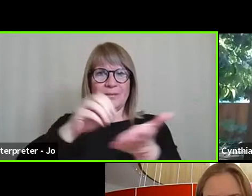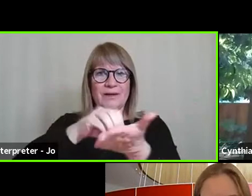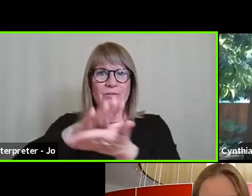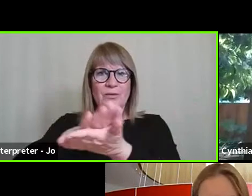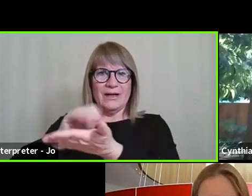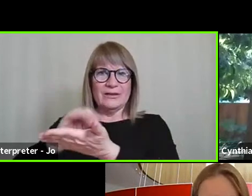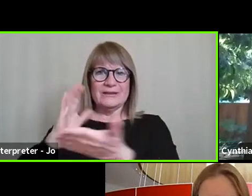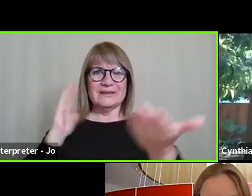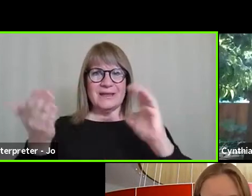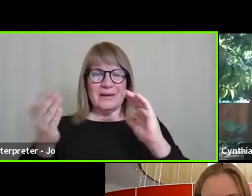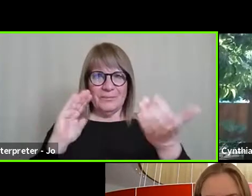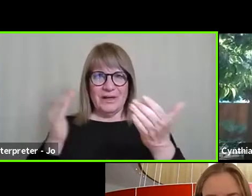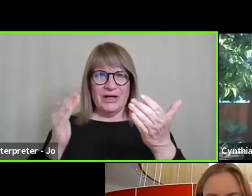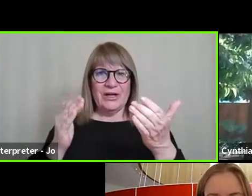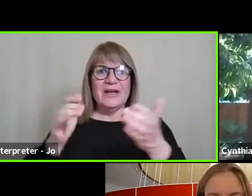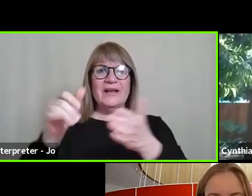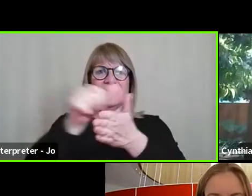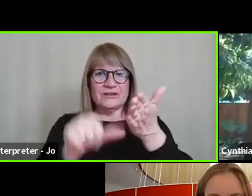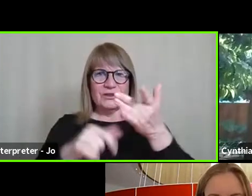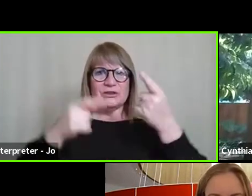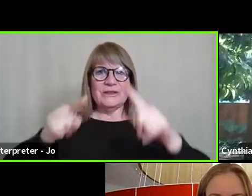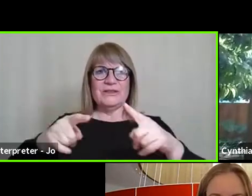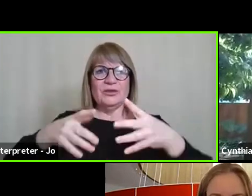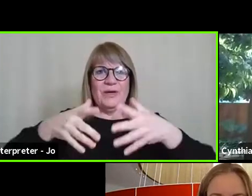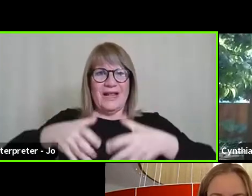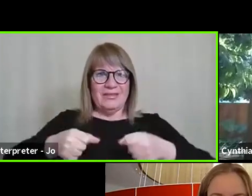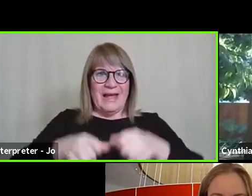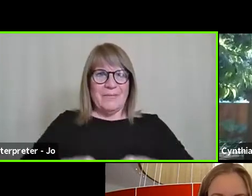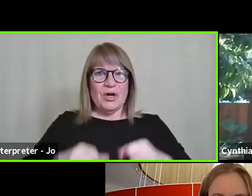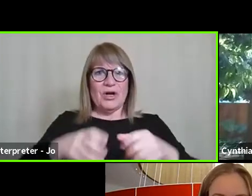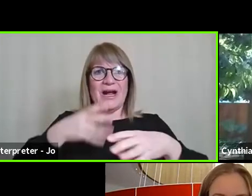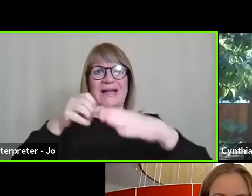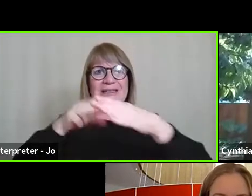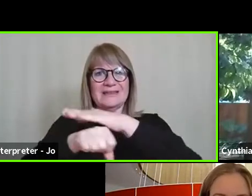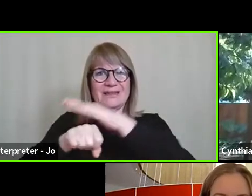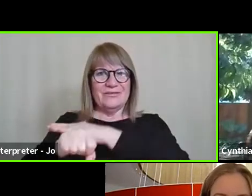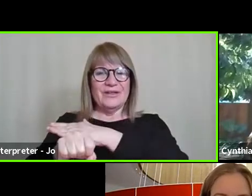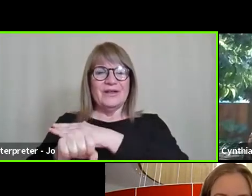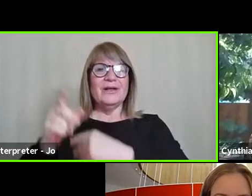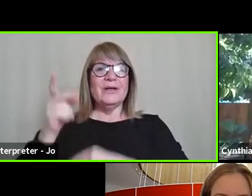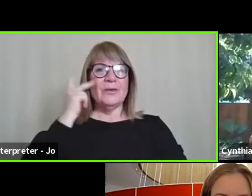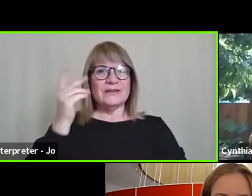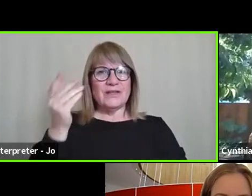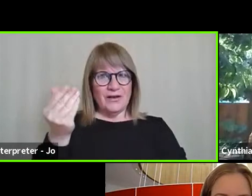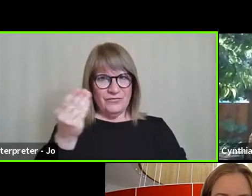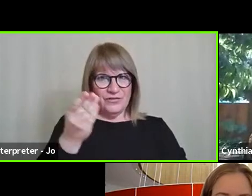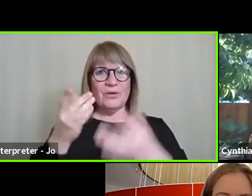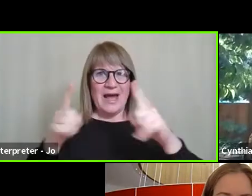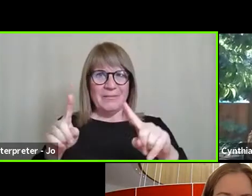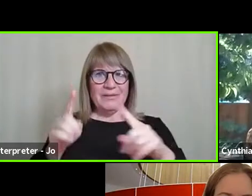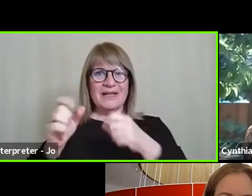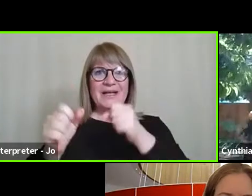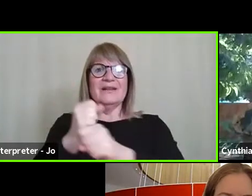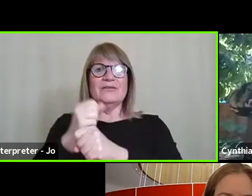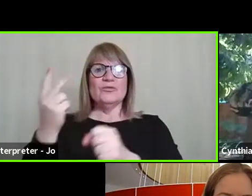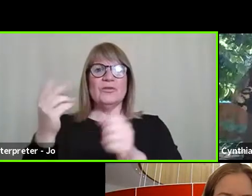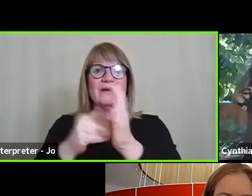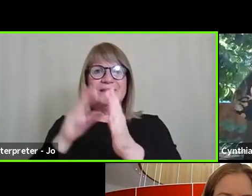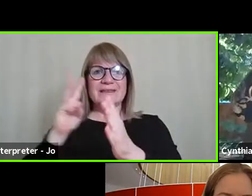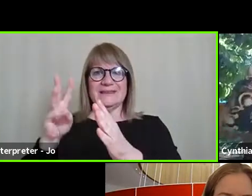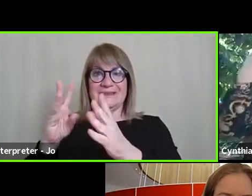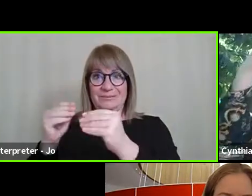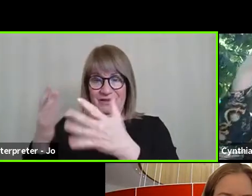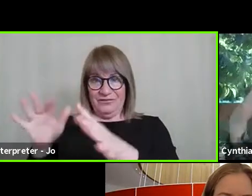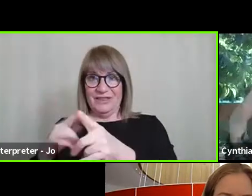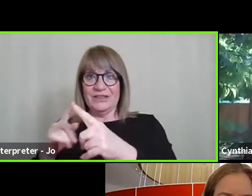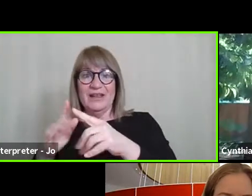delivery and we could see that until that time when that meeting happened there were a few happening that time in 2006 after that meeting they spiked